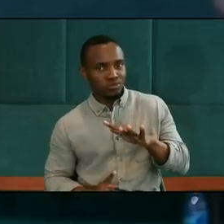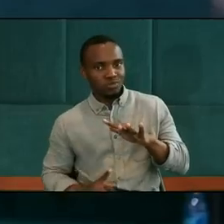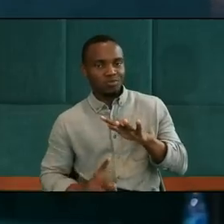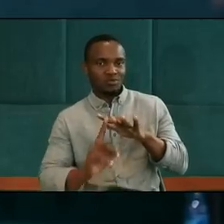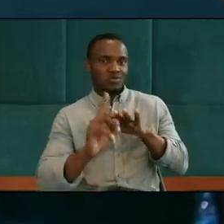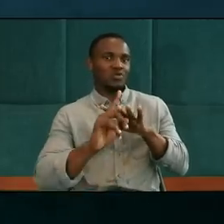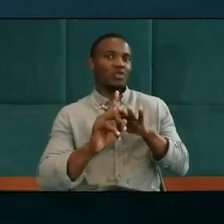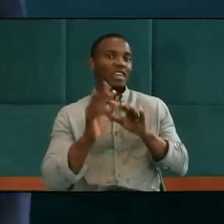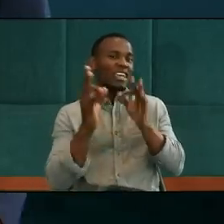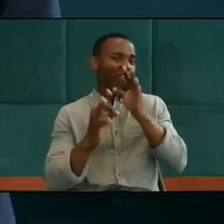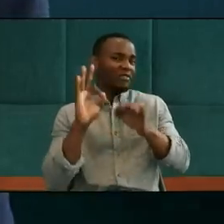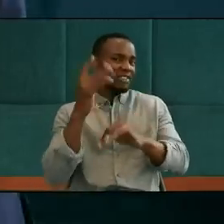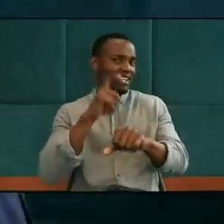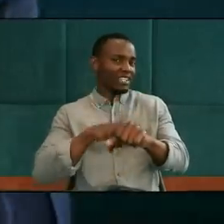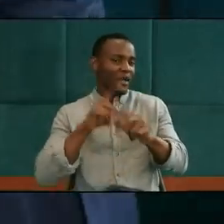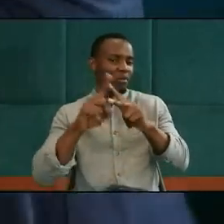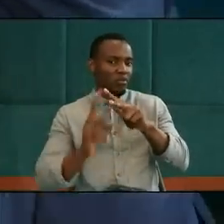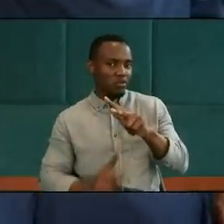that's it.